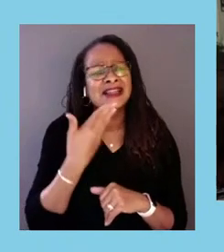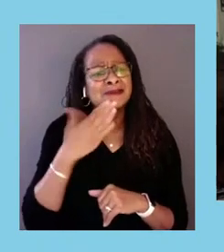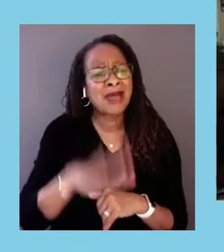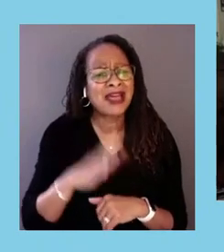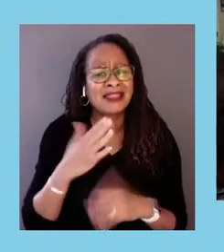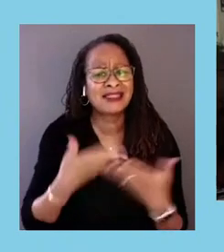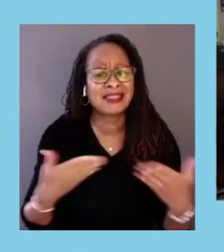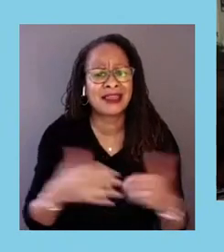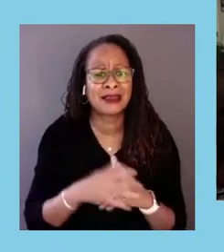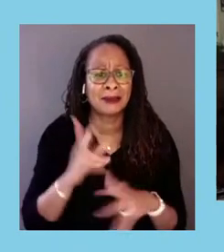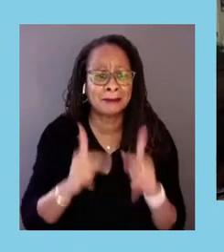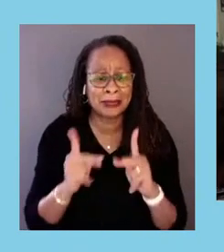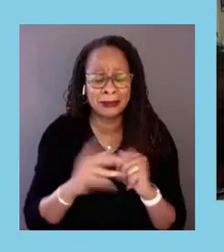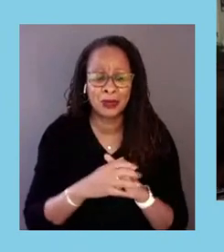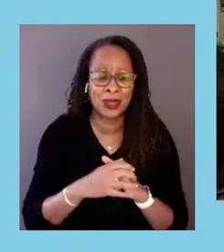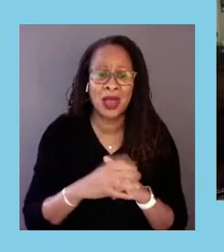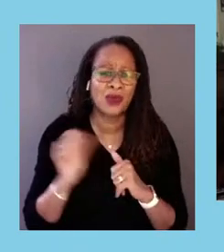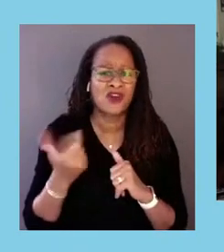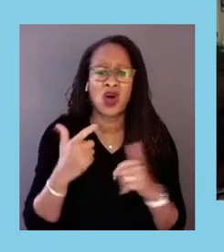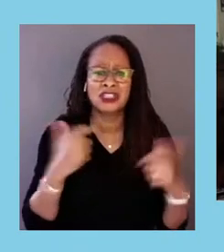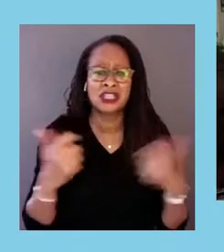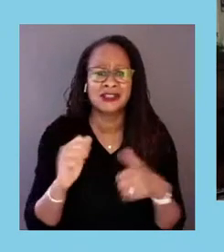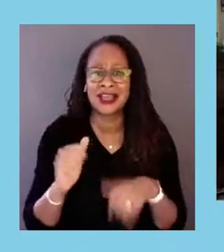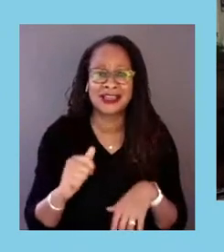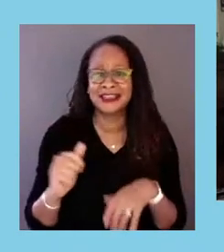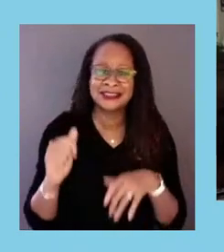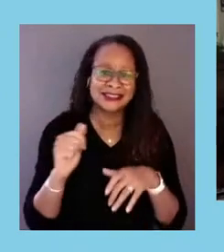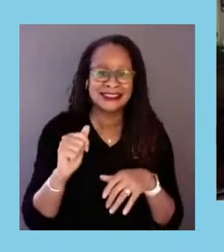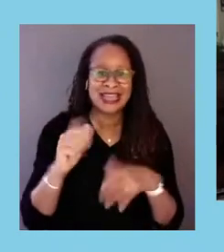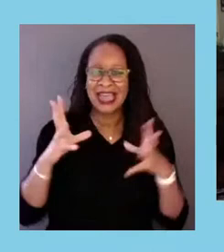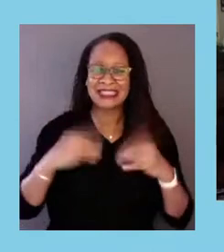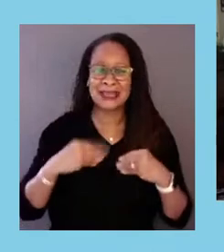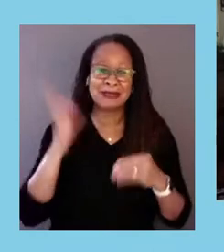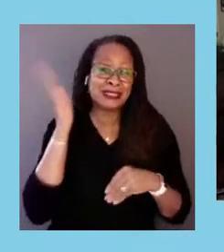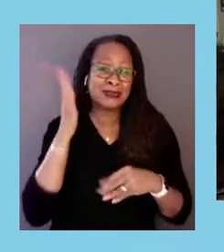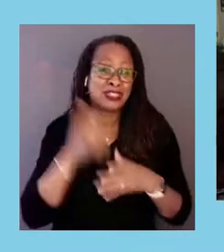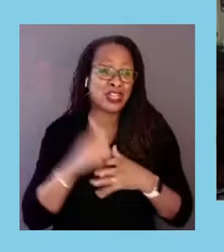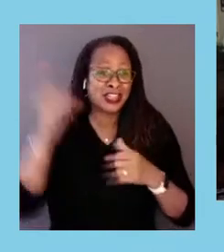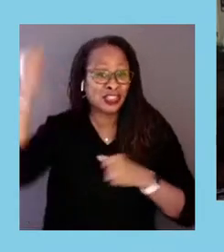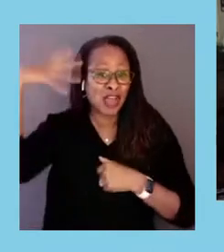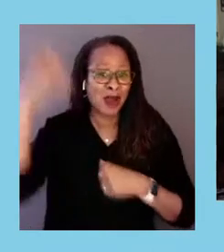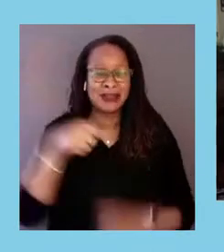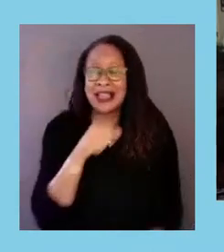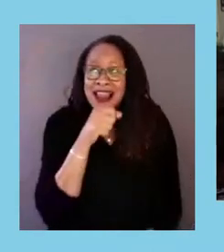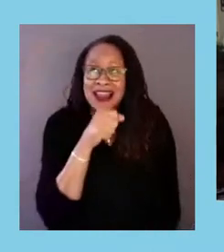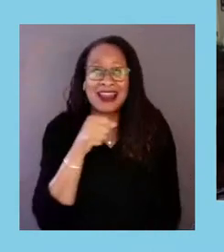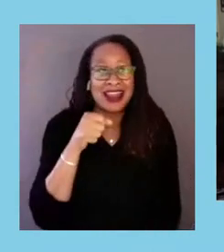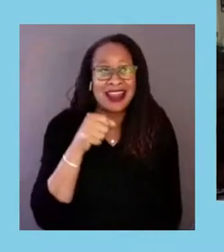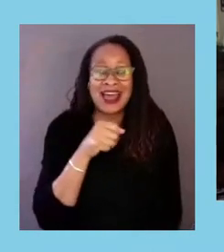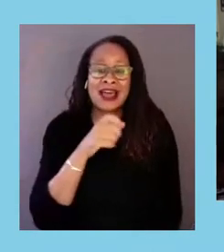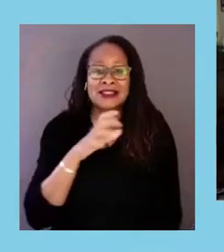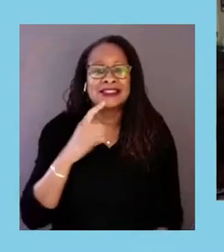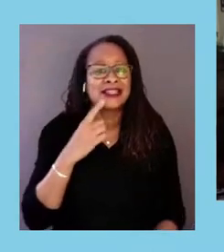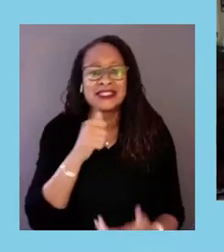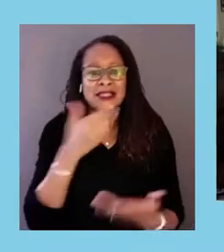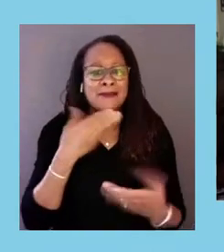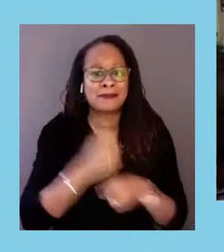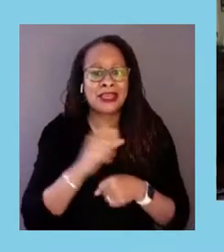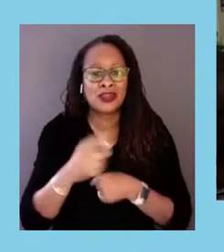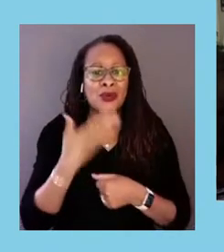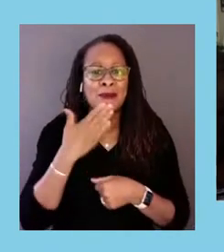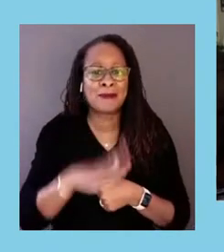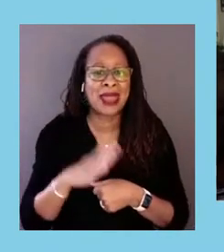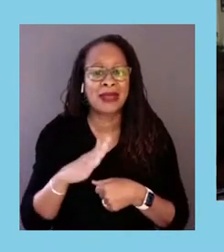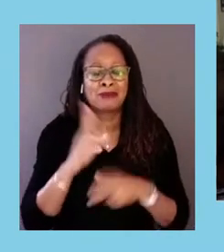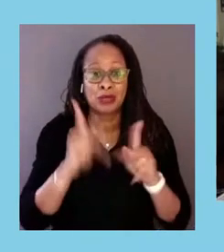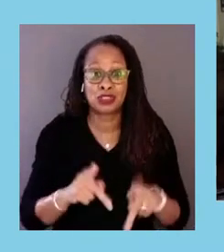in the shower, like acceptance speeches. Like it happens. Everybody, I'd say it does not make you a bad person. But to you, Carlos, as you know,